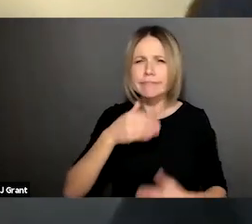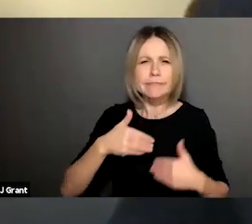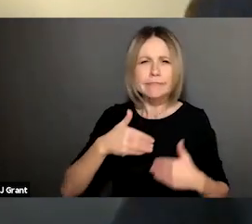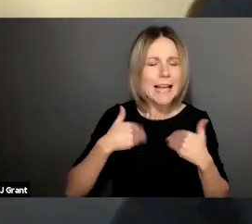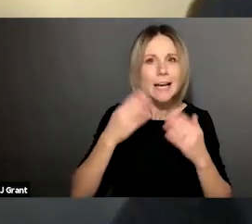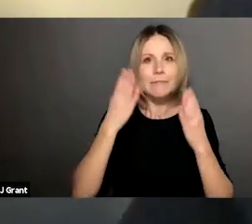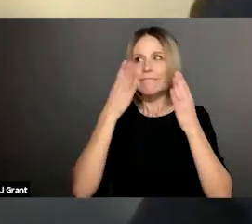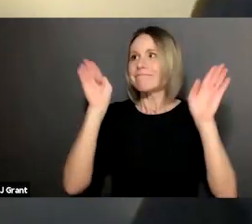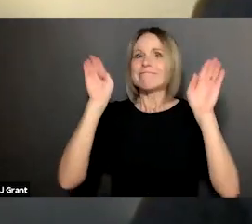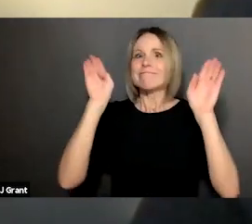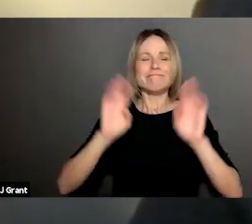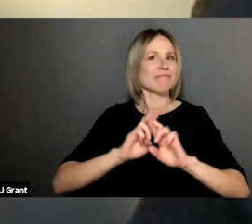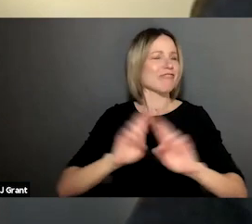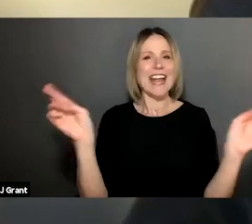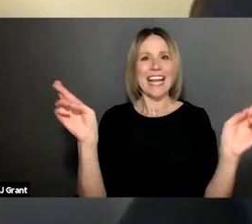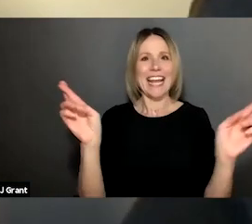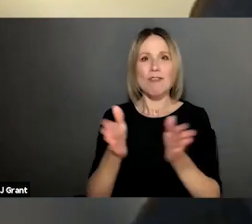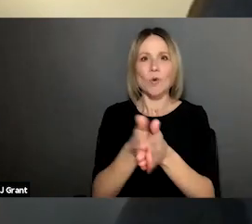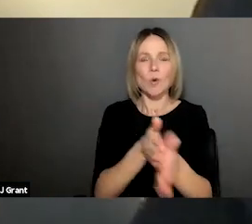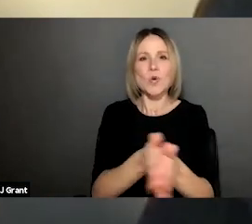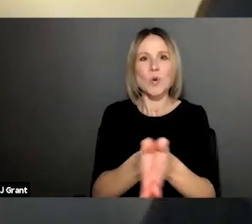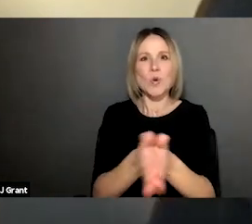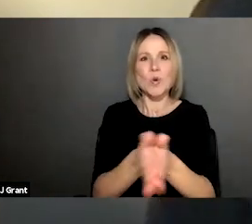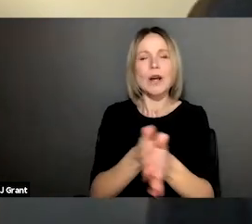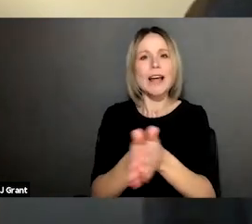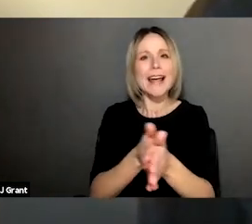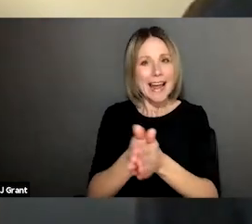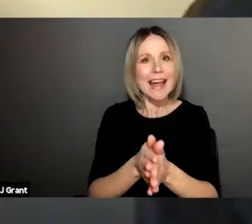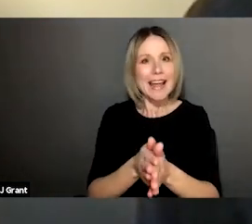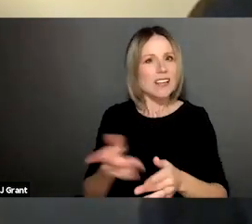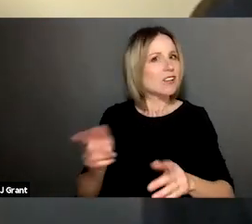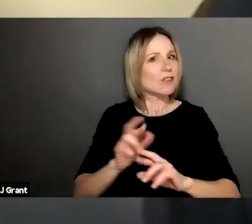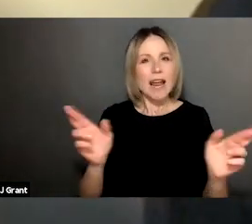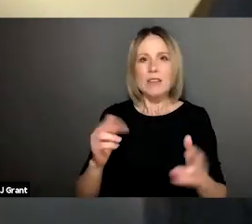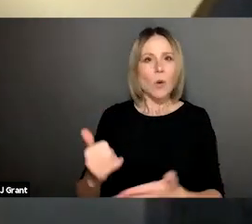spread their wings and fly and help us tell